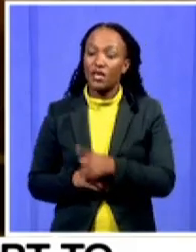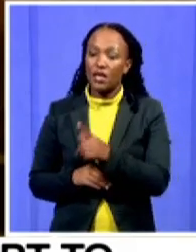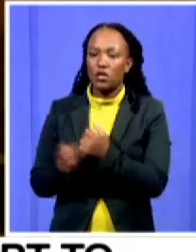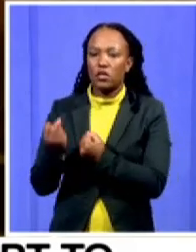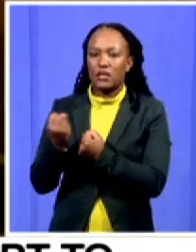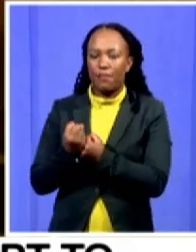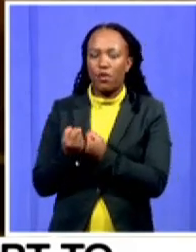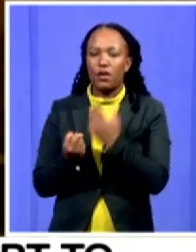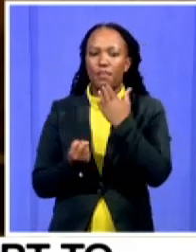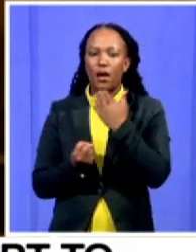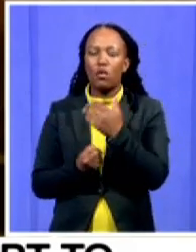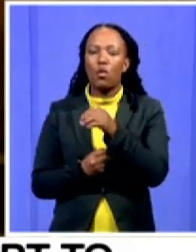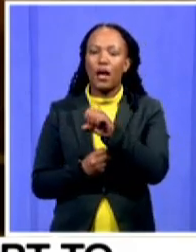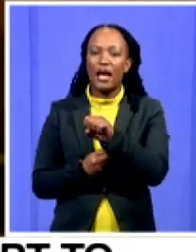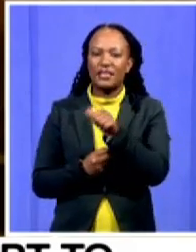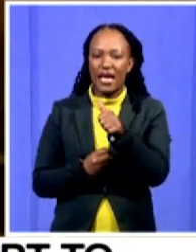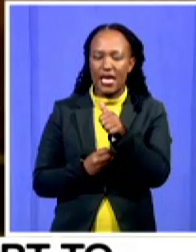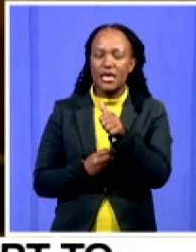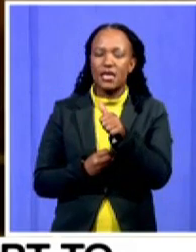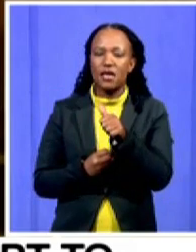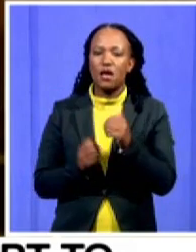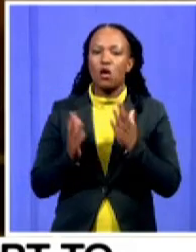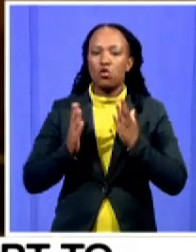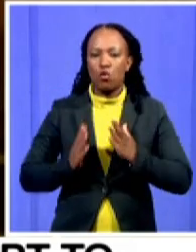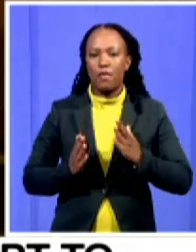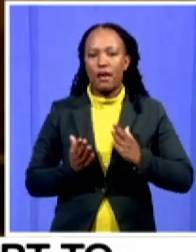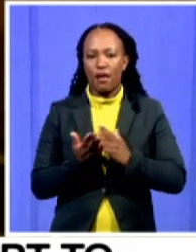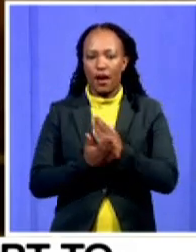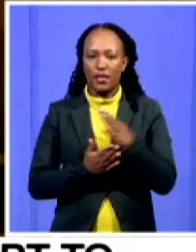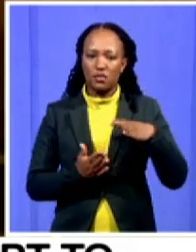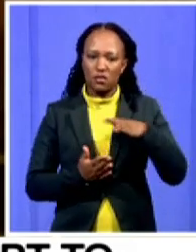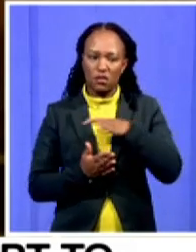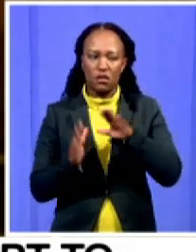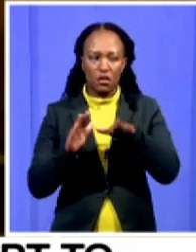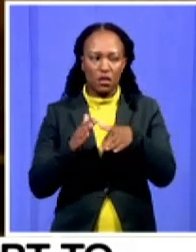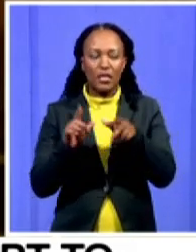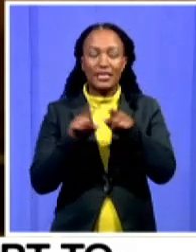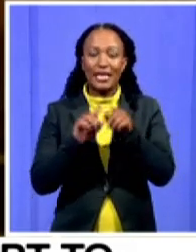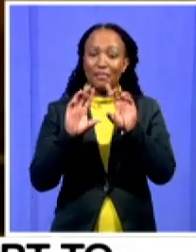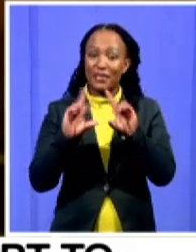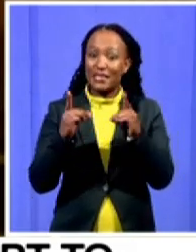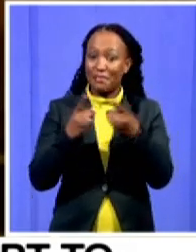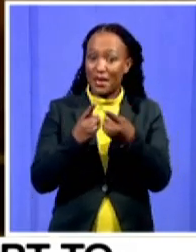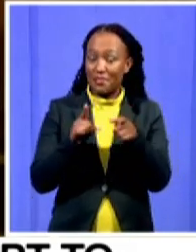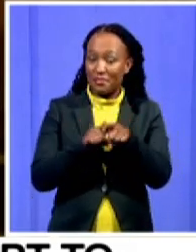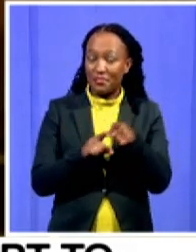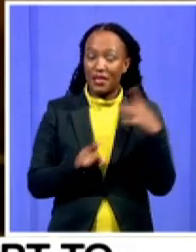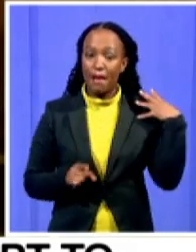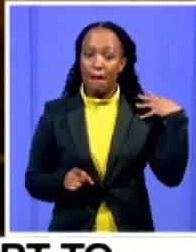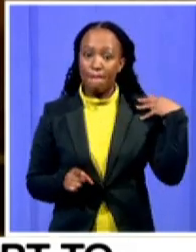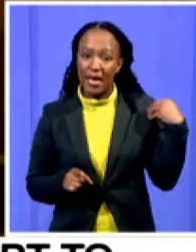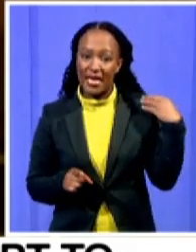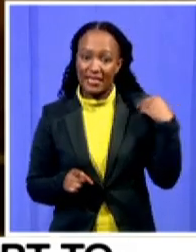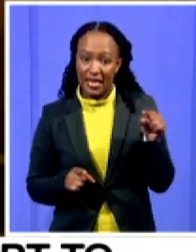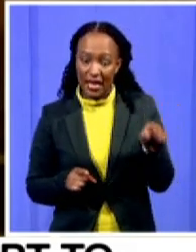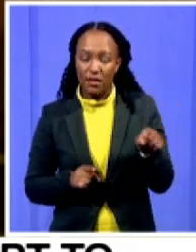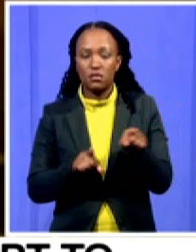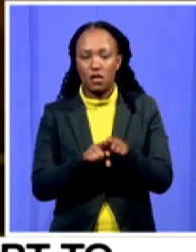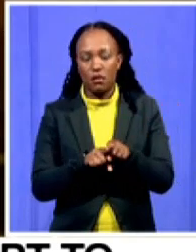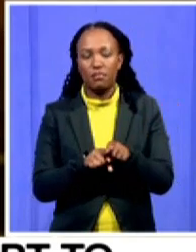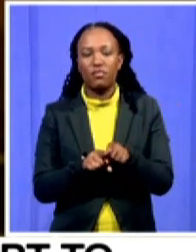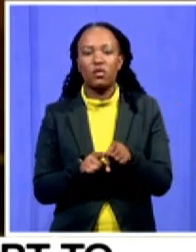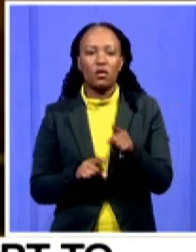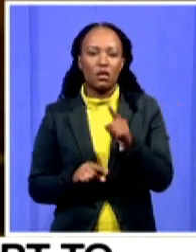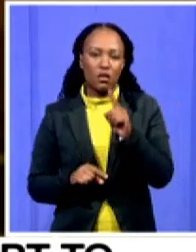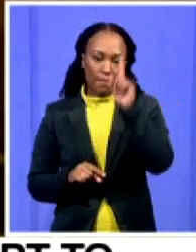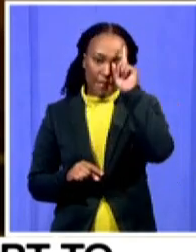Human Rights Commission, as well as the Department of Justice, or rather the Minister of Justice in this case, where the Nelson Mandela Foundation